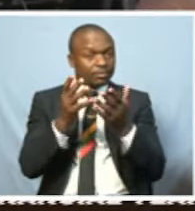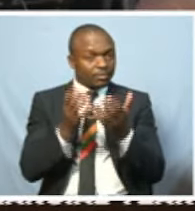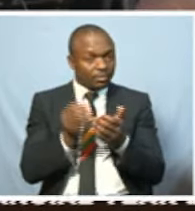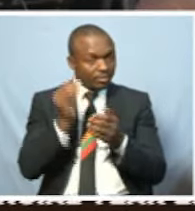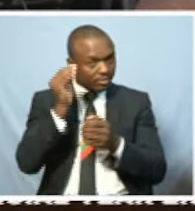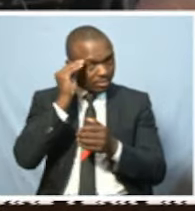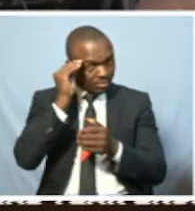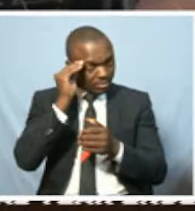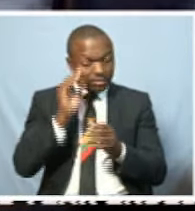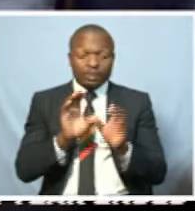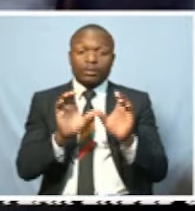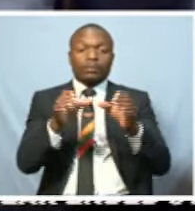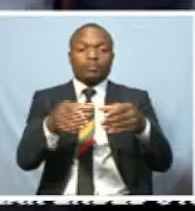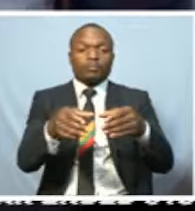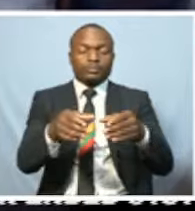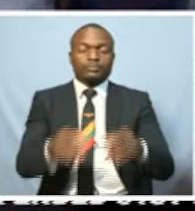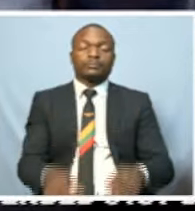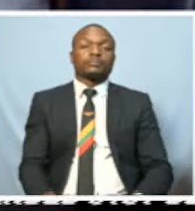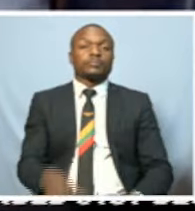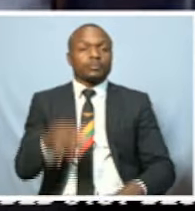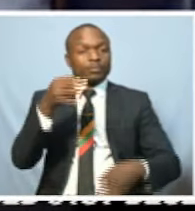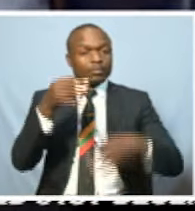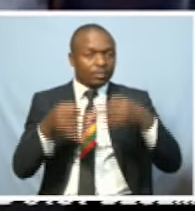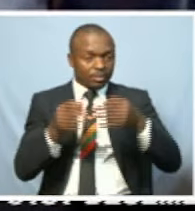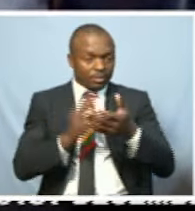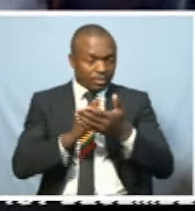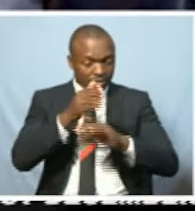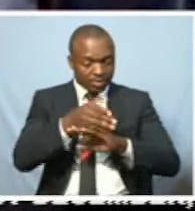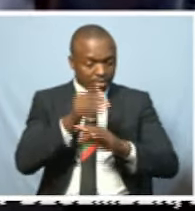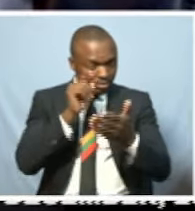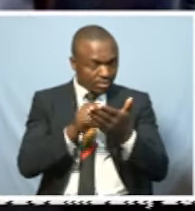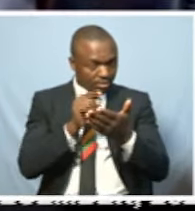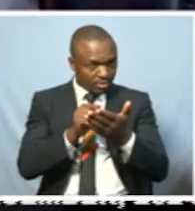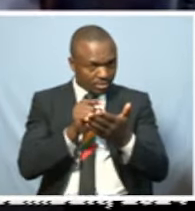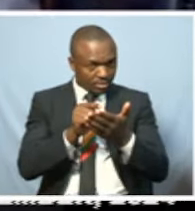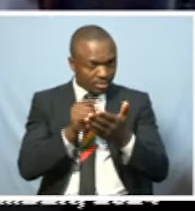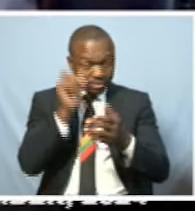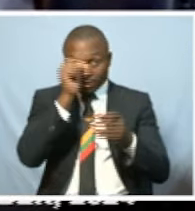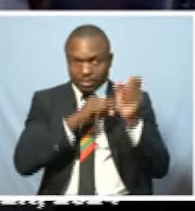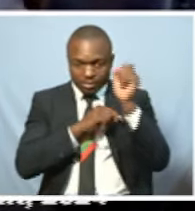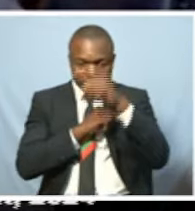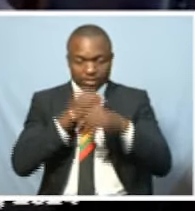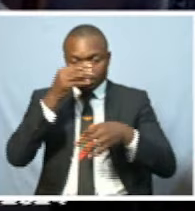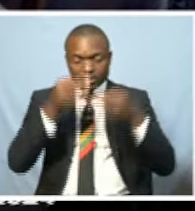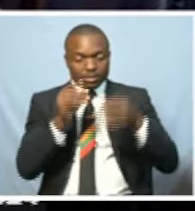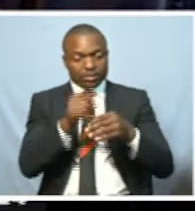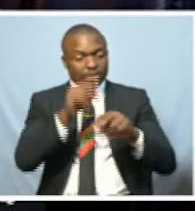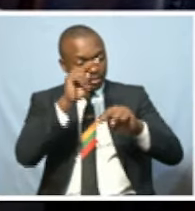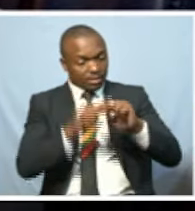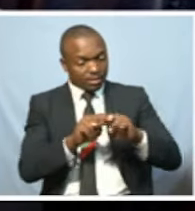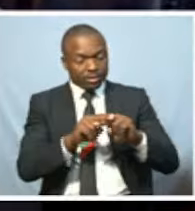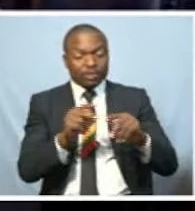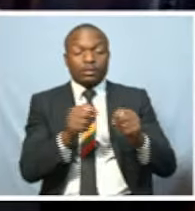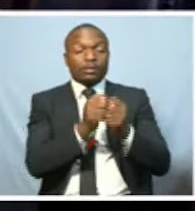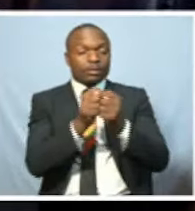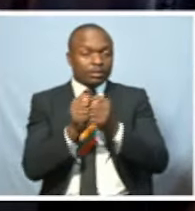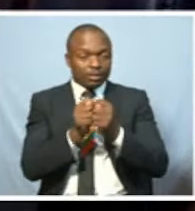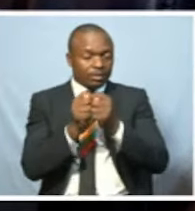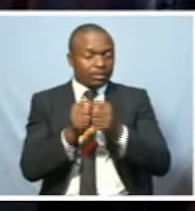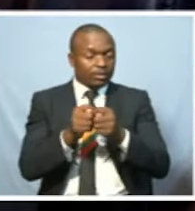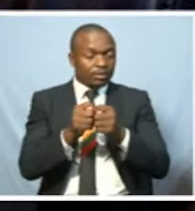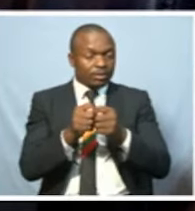out from the council whether, after this kind of a disappointment, whether they were able to sit down and try